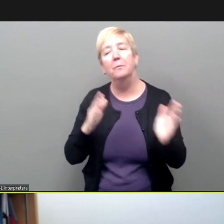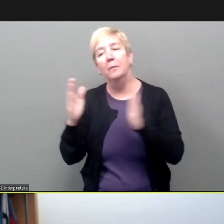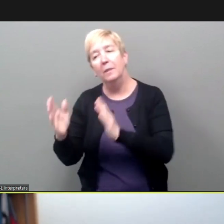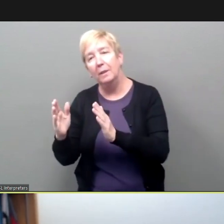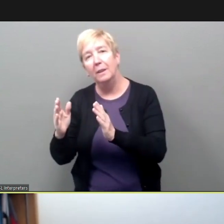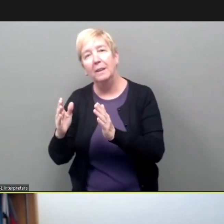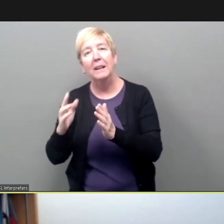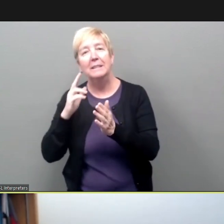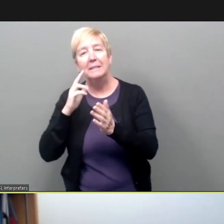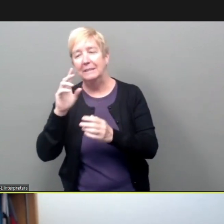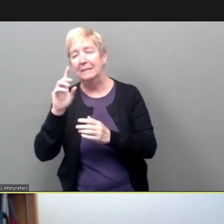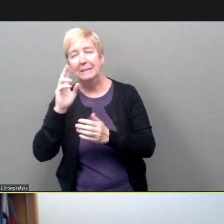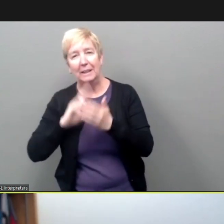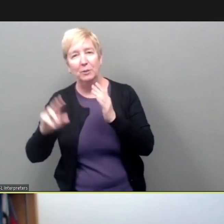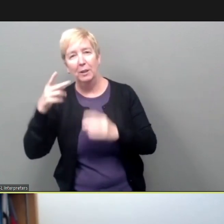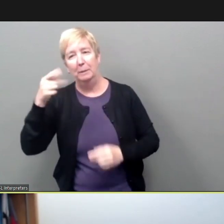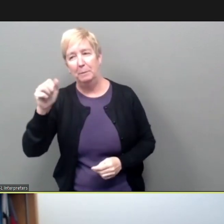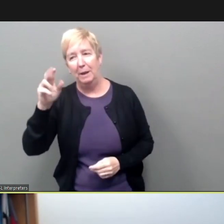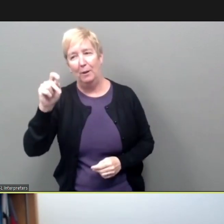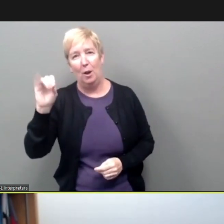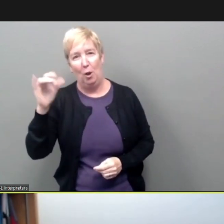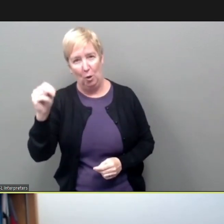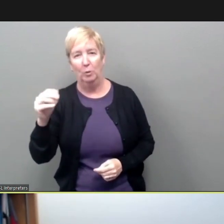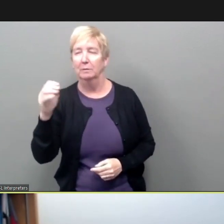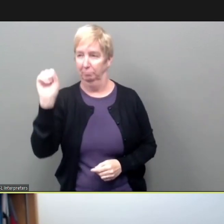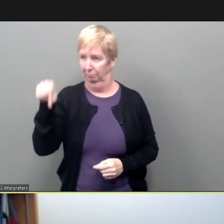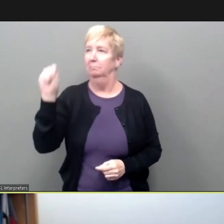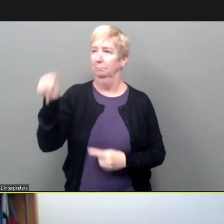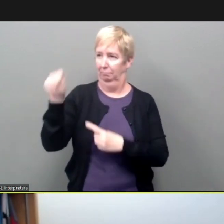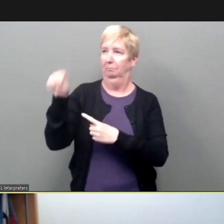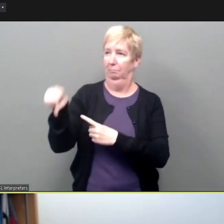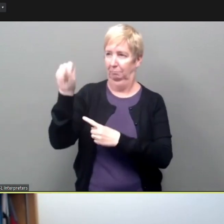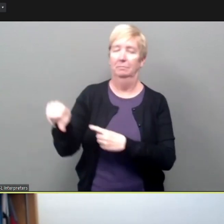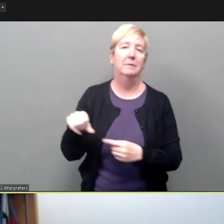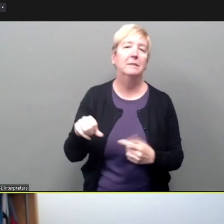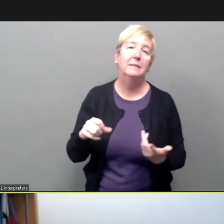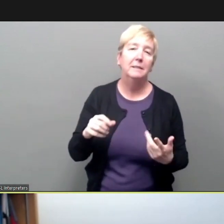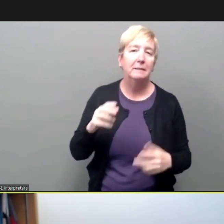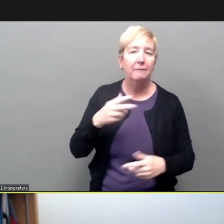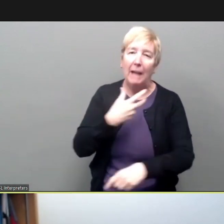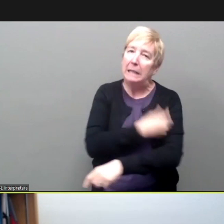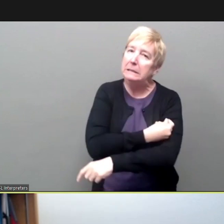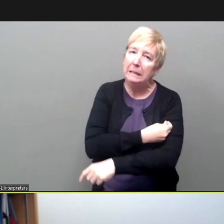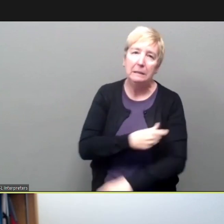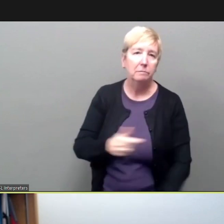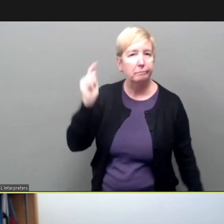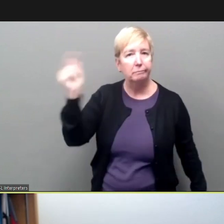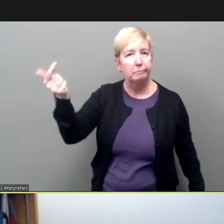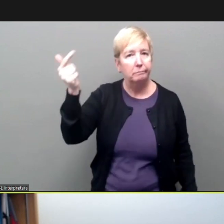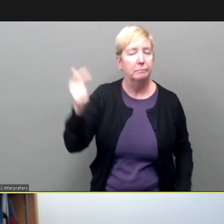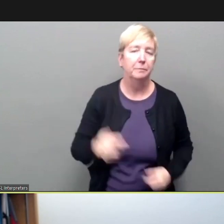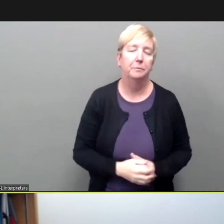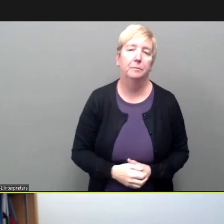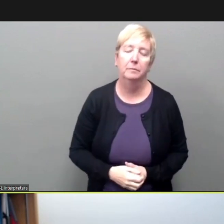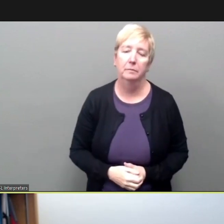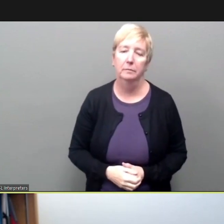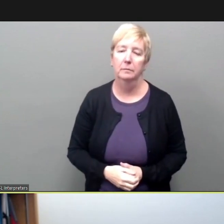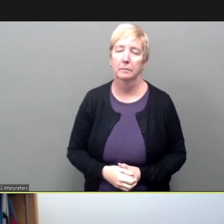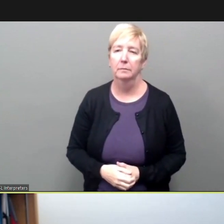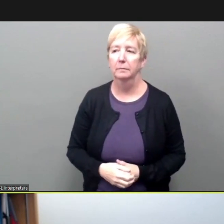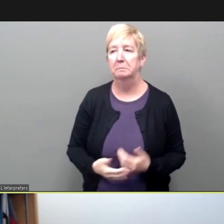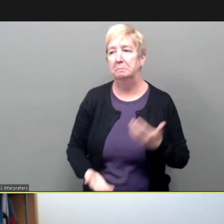her head. So number one way to make those holidays safer is to get vaccinated. You may want to